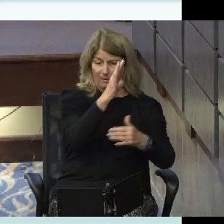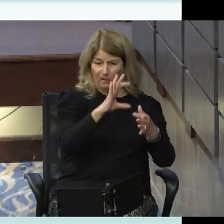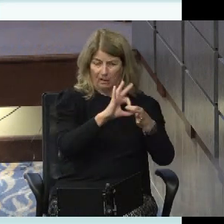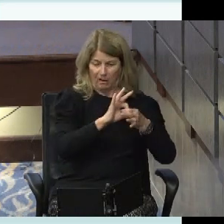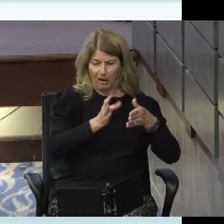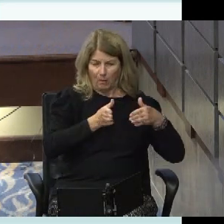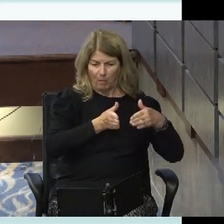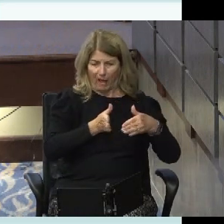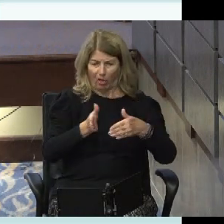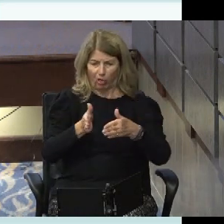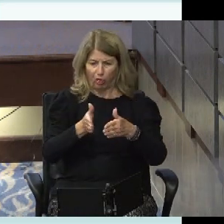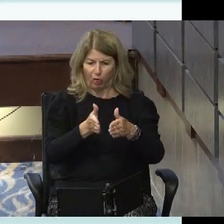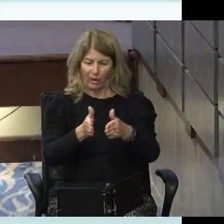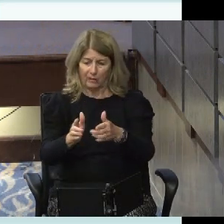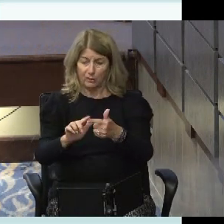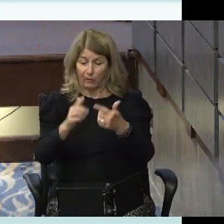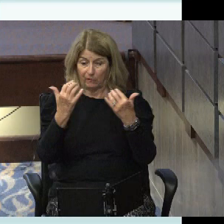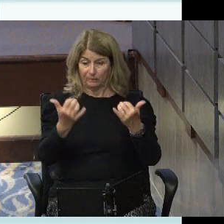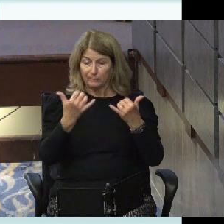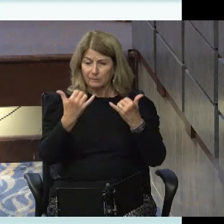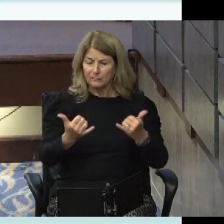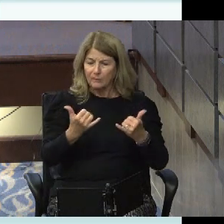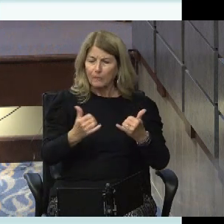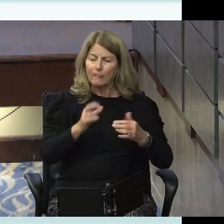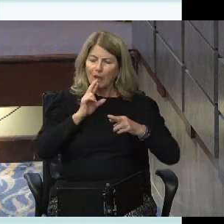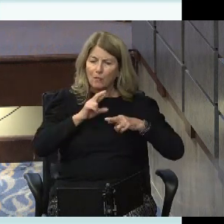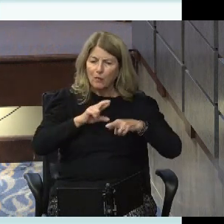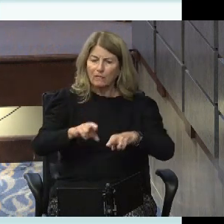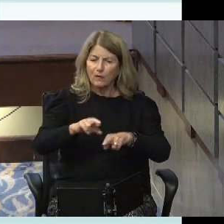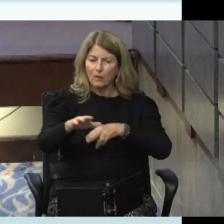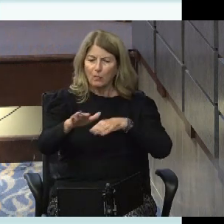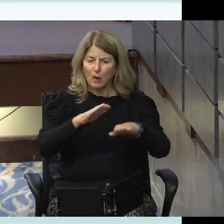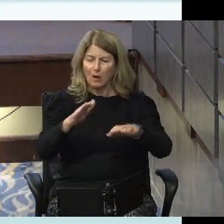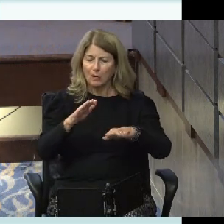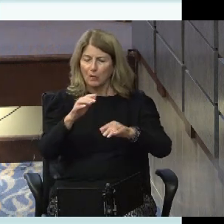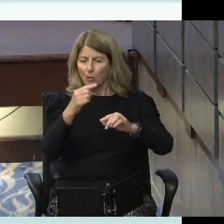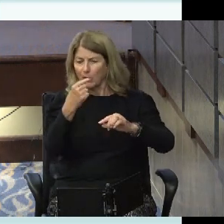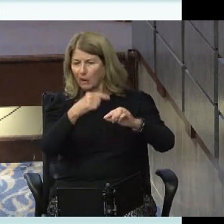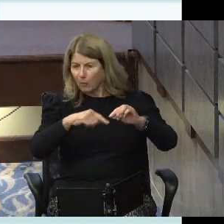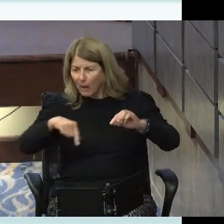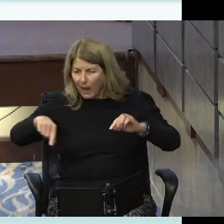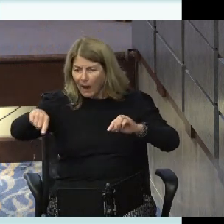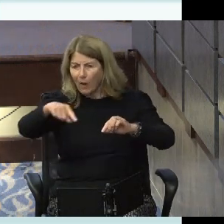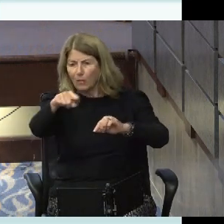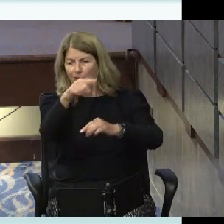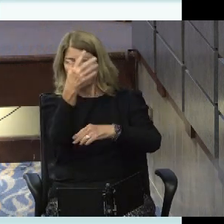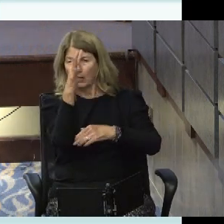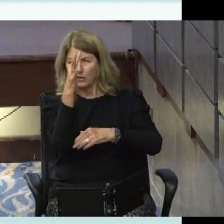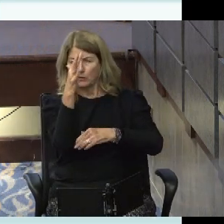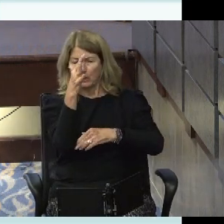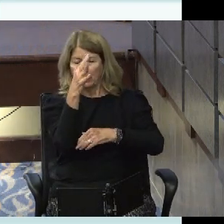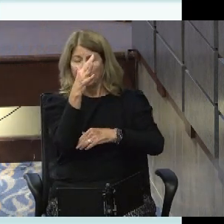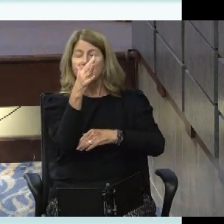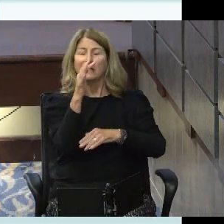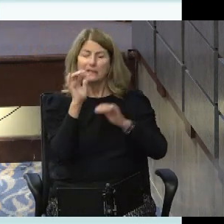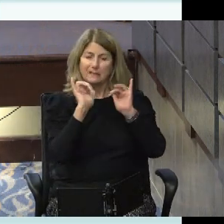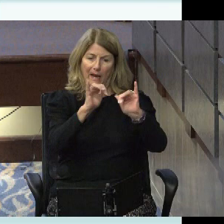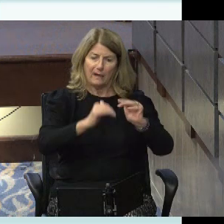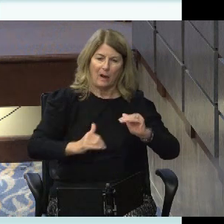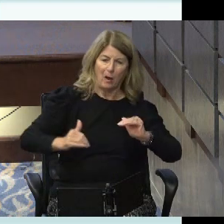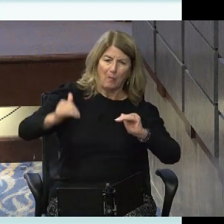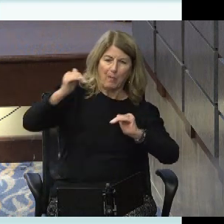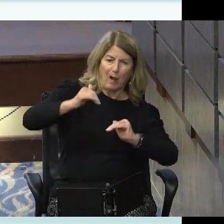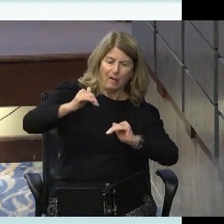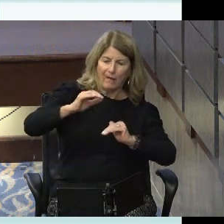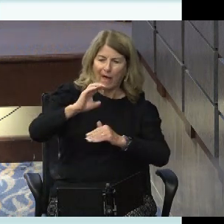existing Riverwalk. We wind around the existing trees, staying at the elevation above the floodplain, have sculpted the land